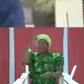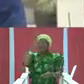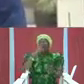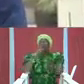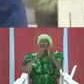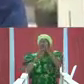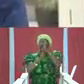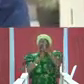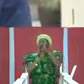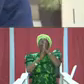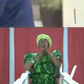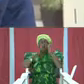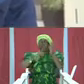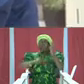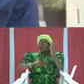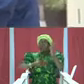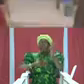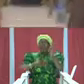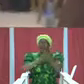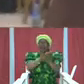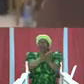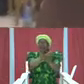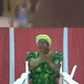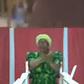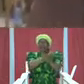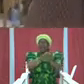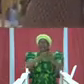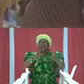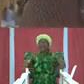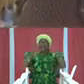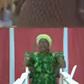be praised. My